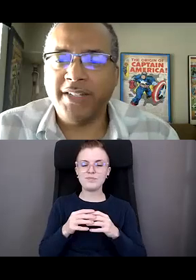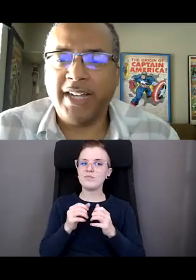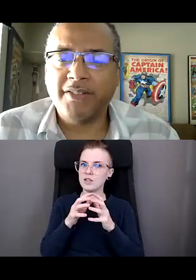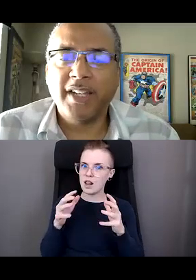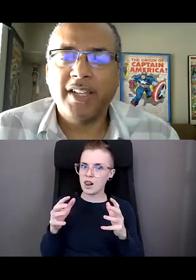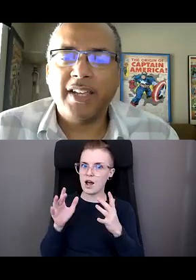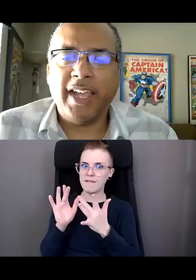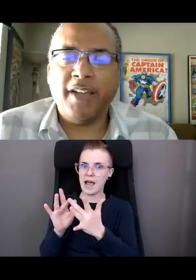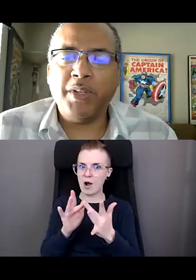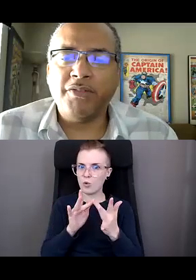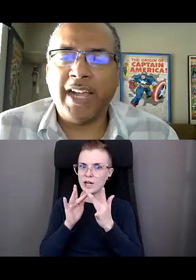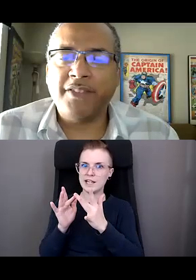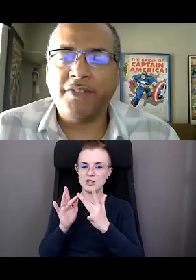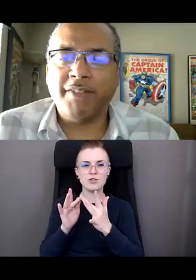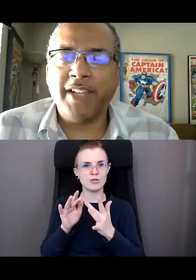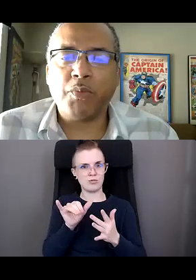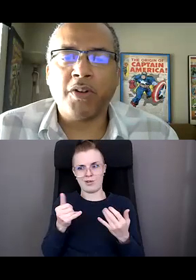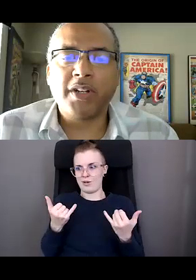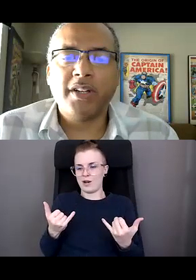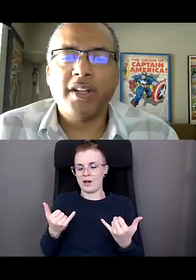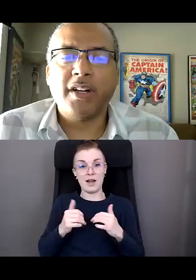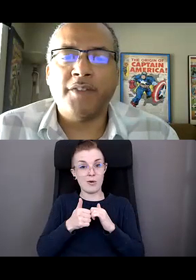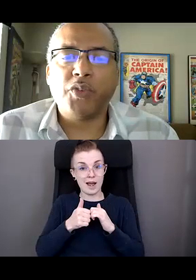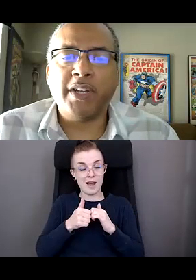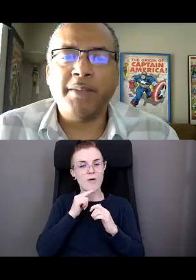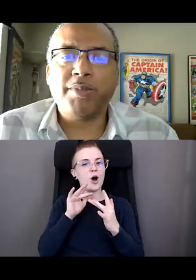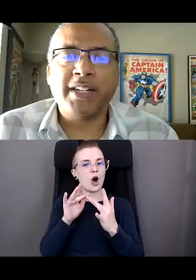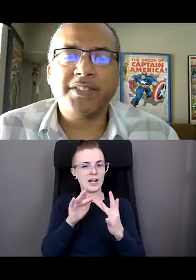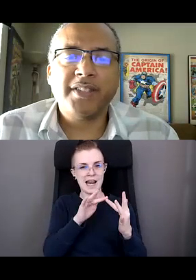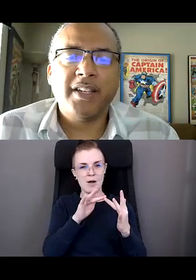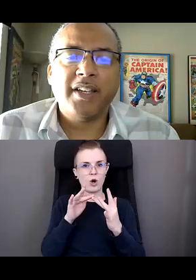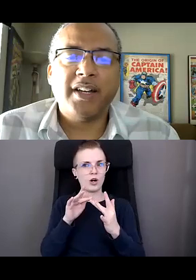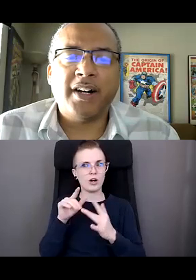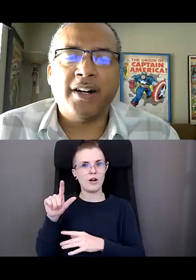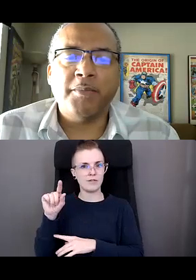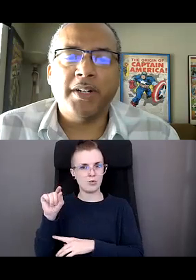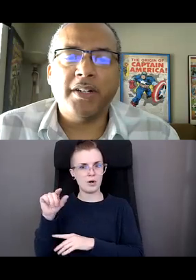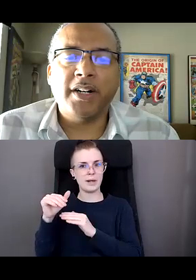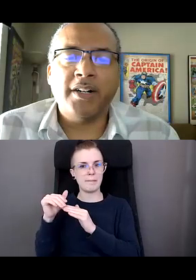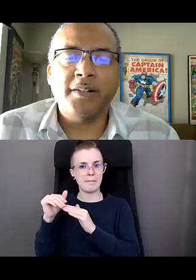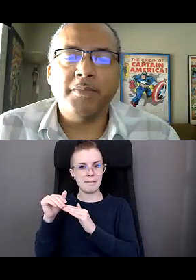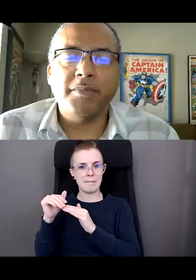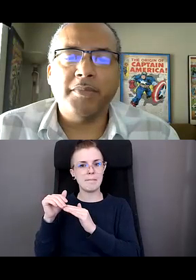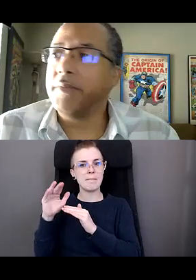doing right now. And we do that through our network of 20 plus